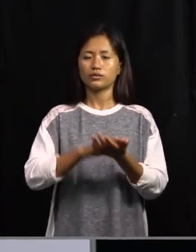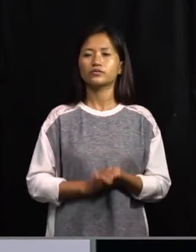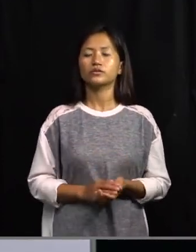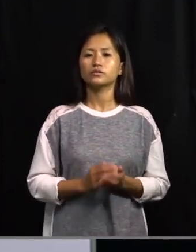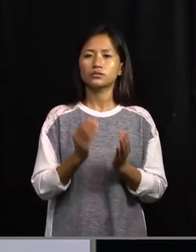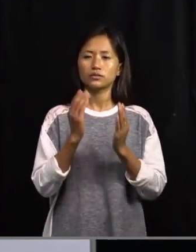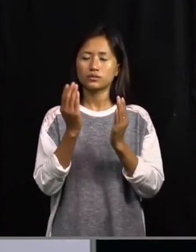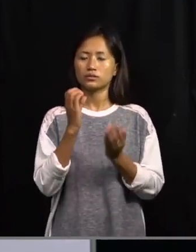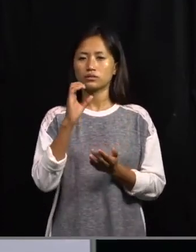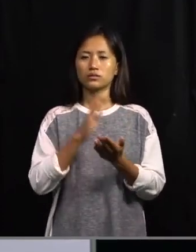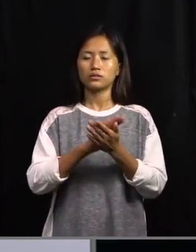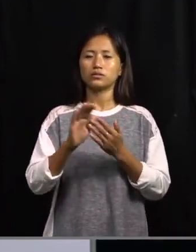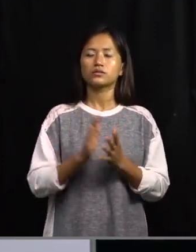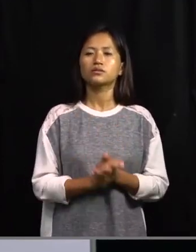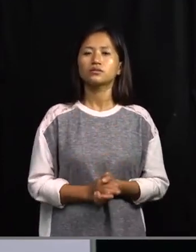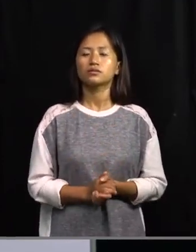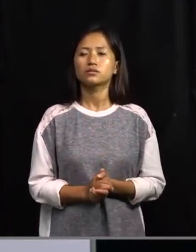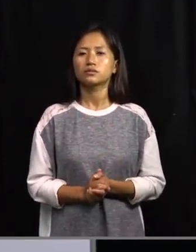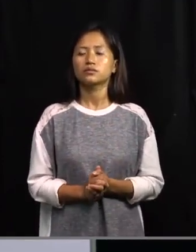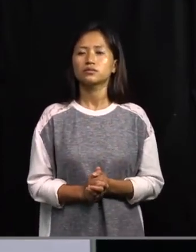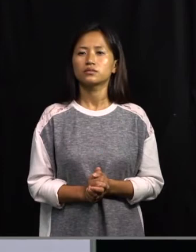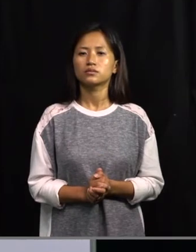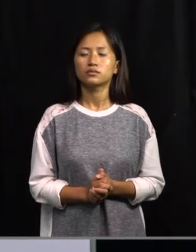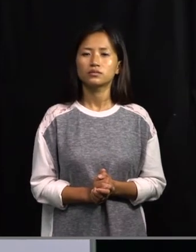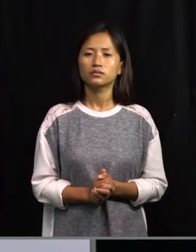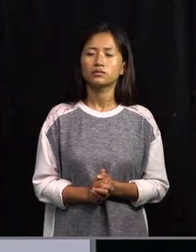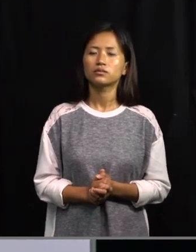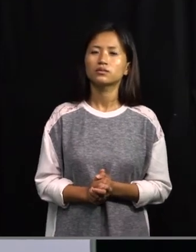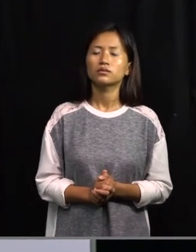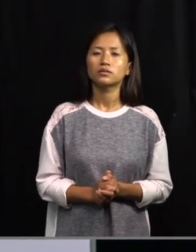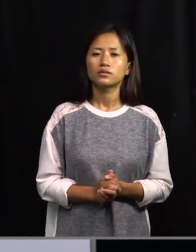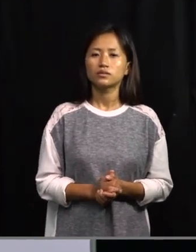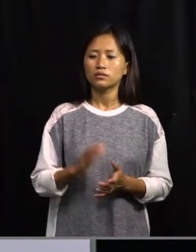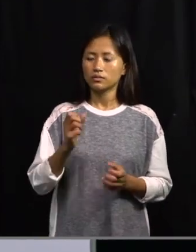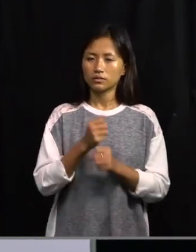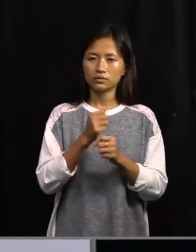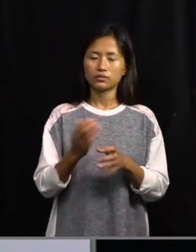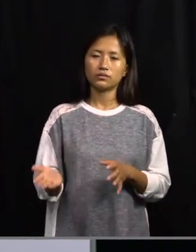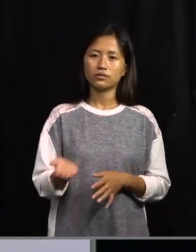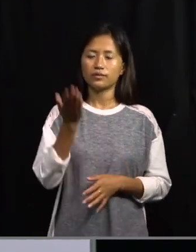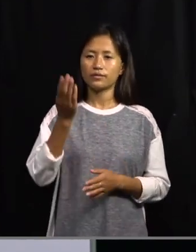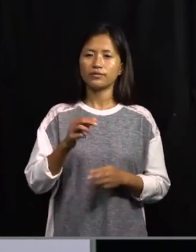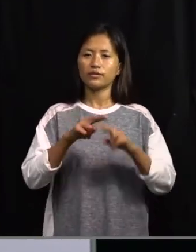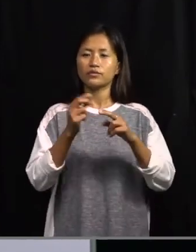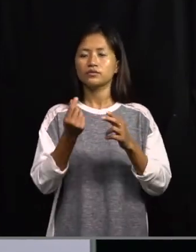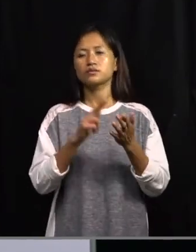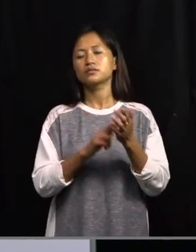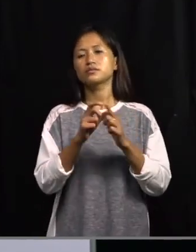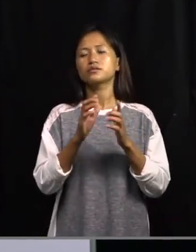we will explain. For now, non-tax revenue. When the government raises funds from all sources